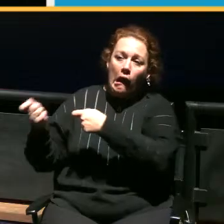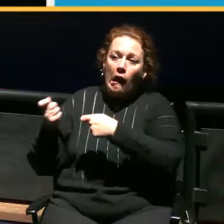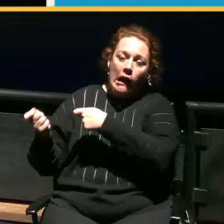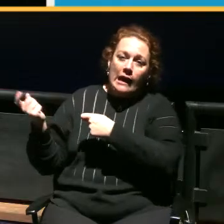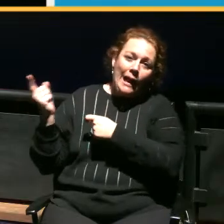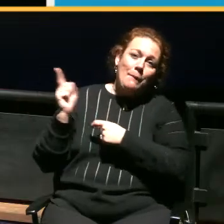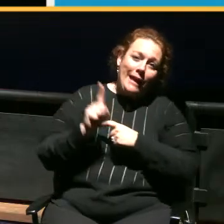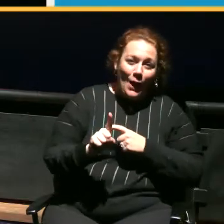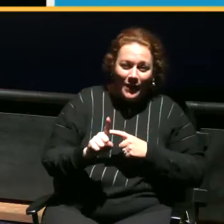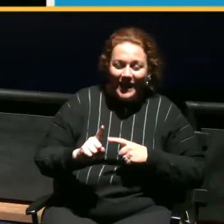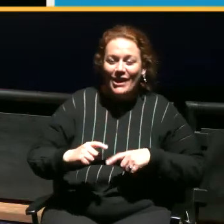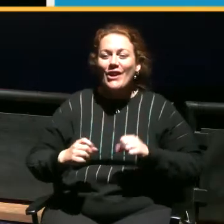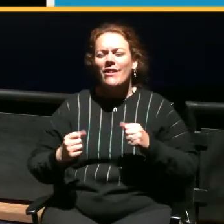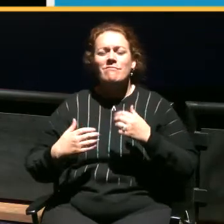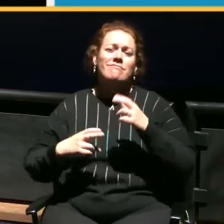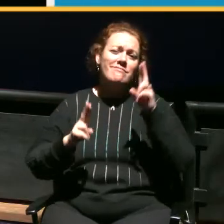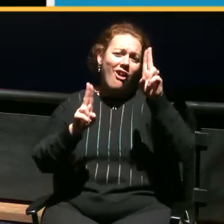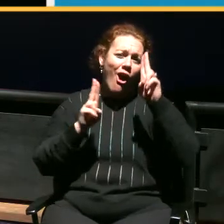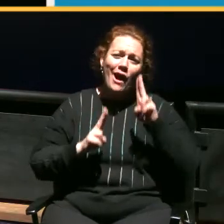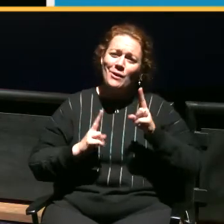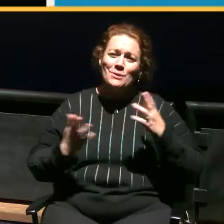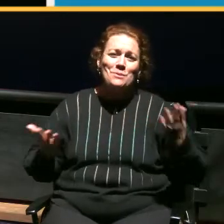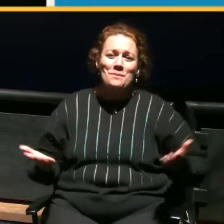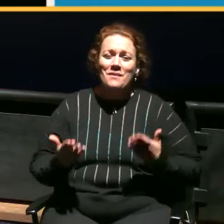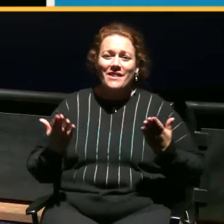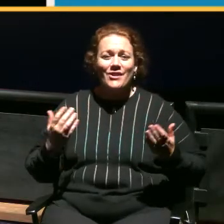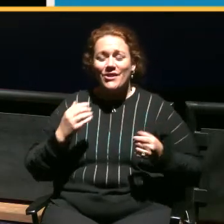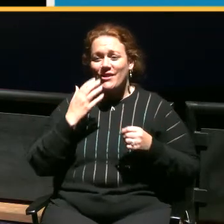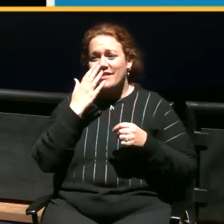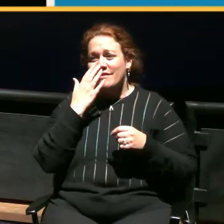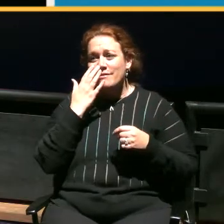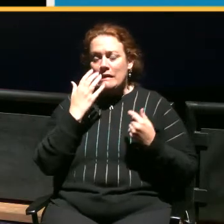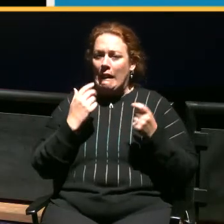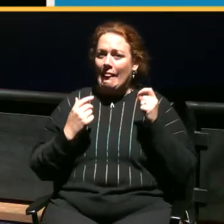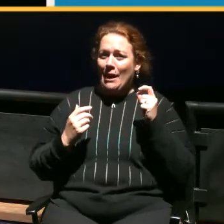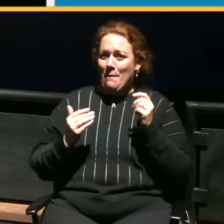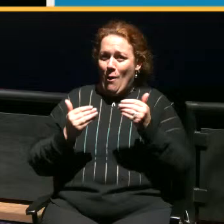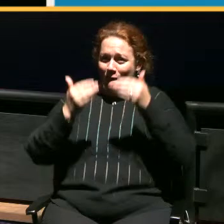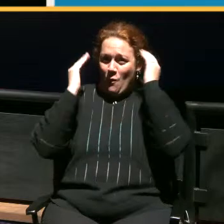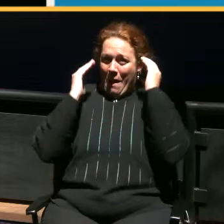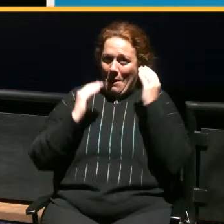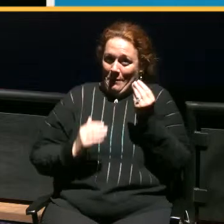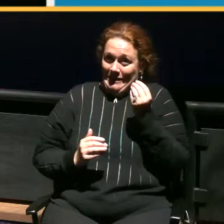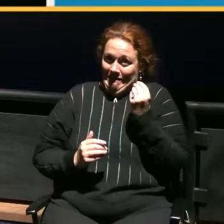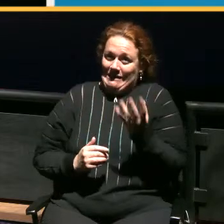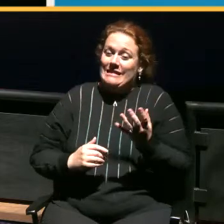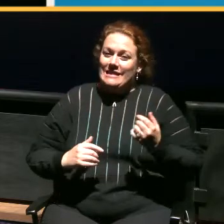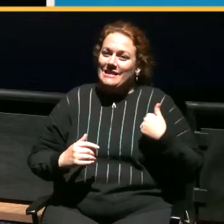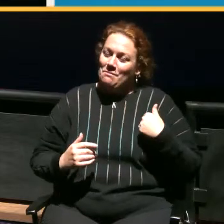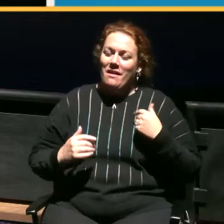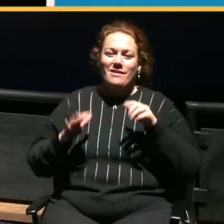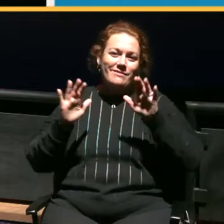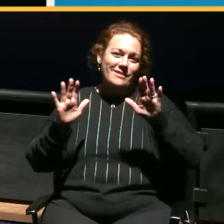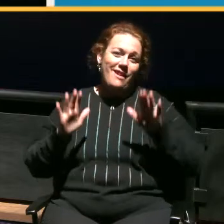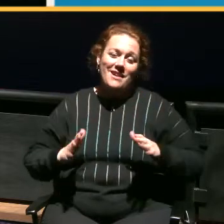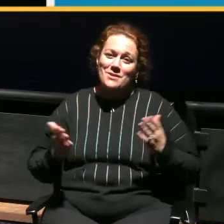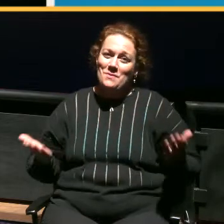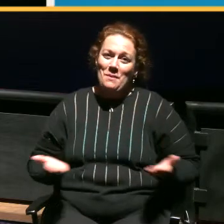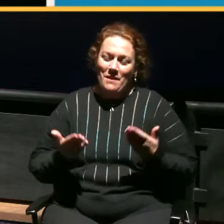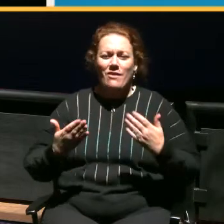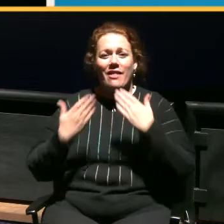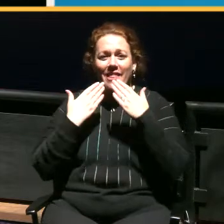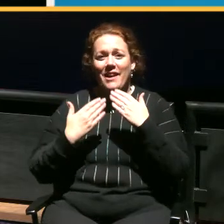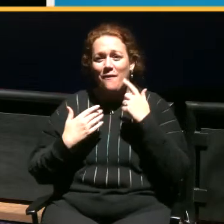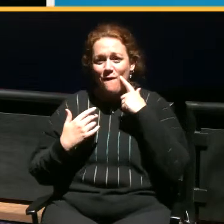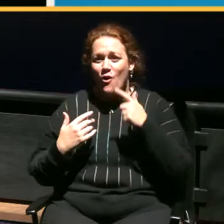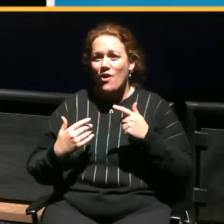So really very honored to be here. I'm kind of a bit overwhelmed. Really wonderful to be here. So thanks for having me. It's